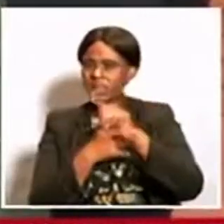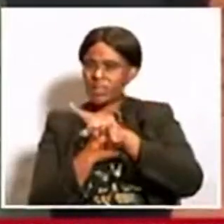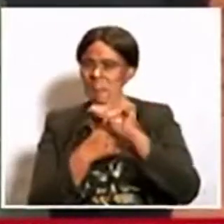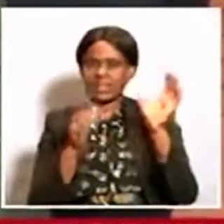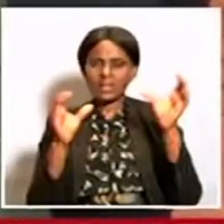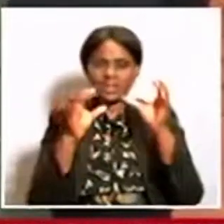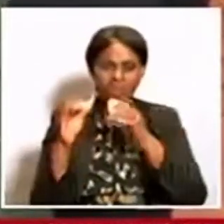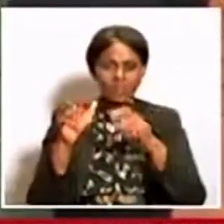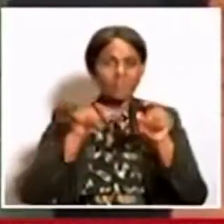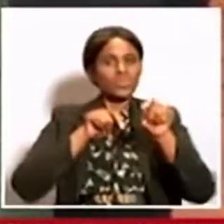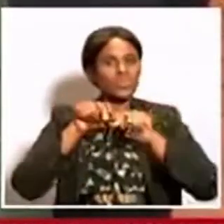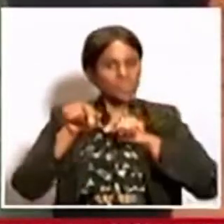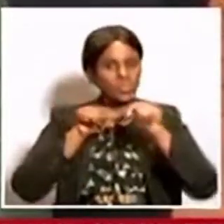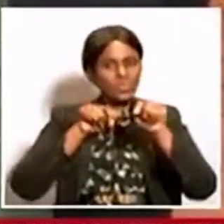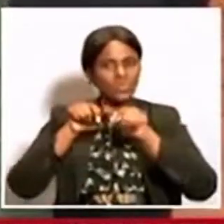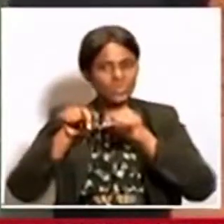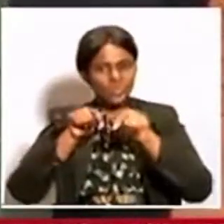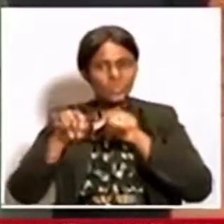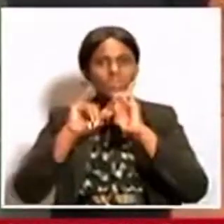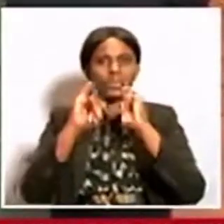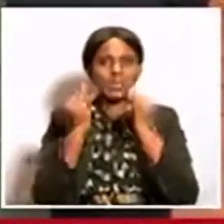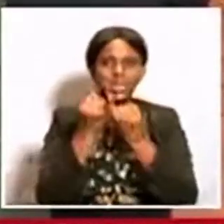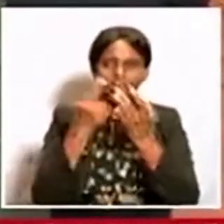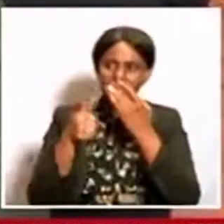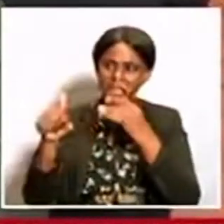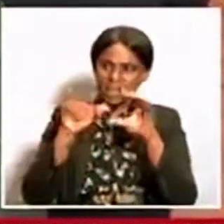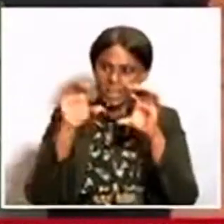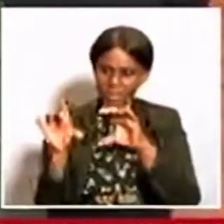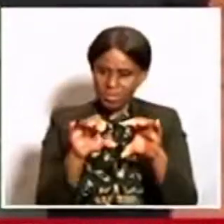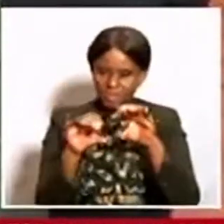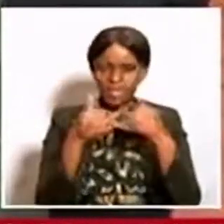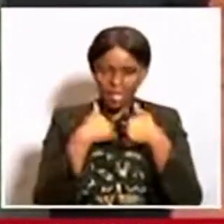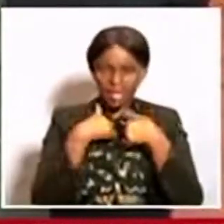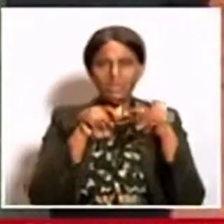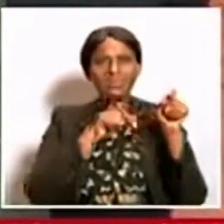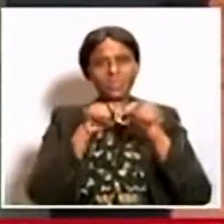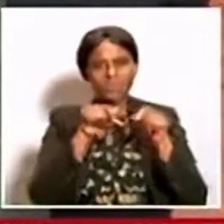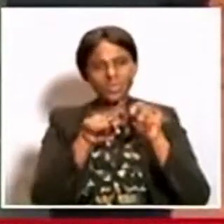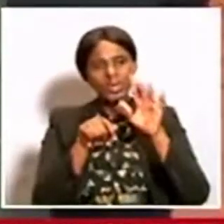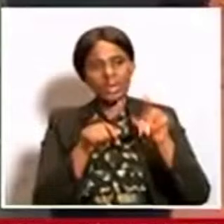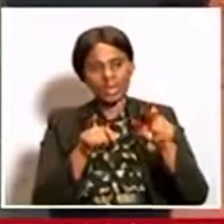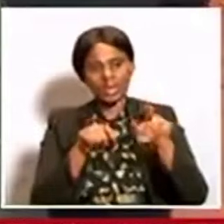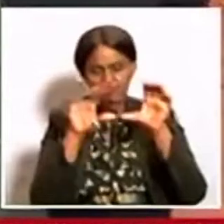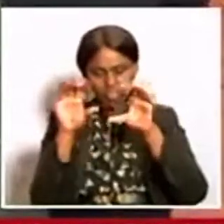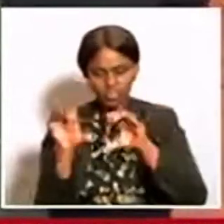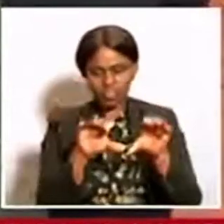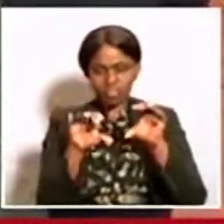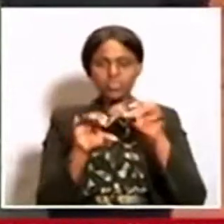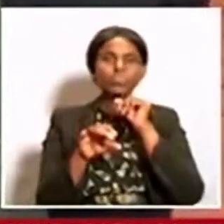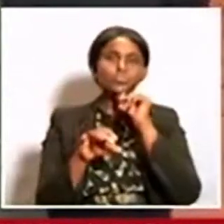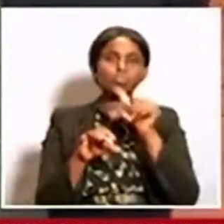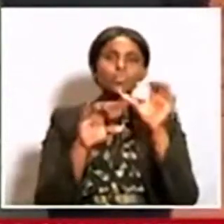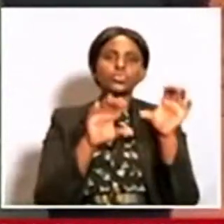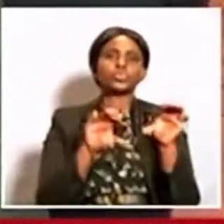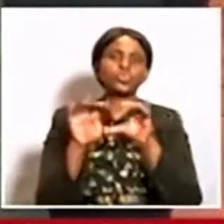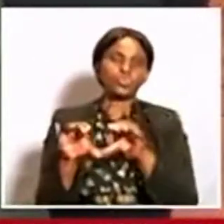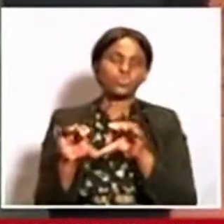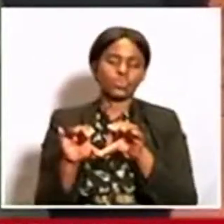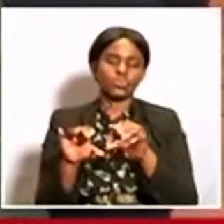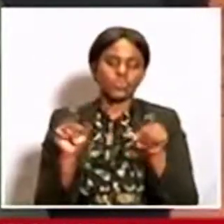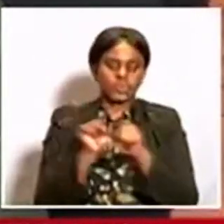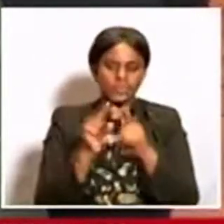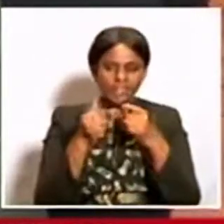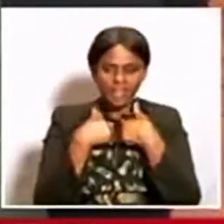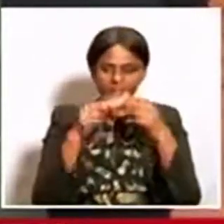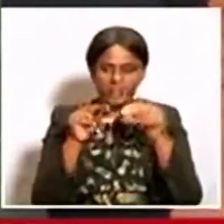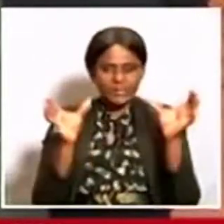Councils are regulated institutions. Whatever you do, there is a regulation. Do's and don'ts. And there is